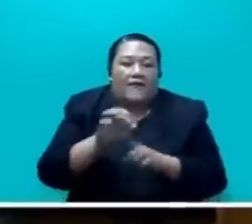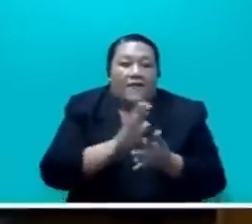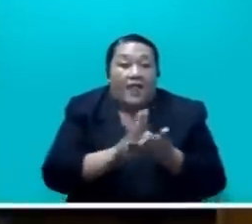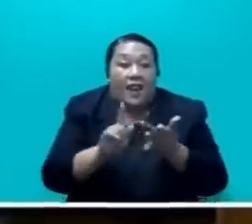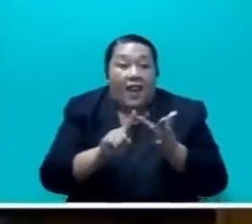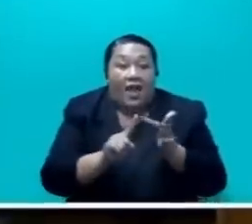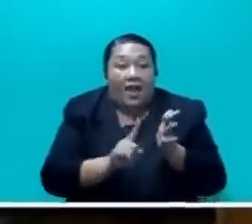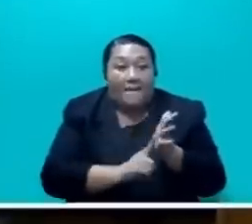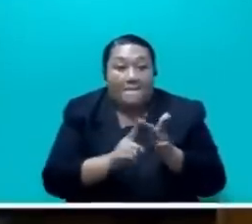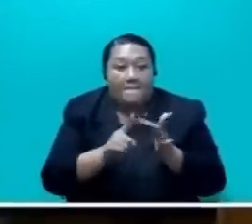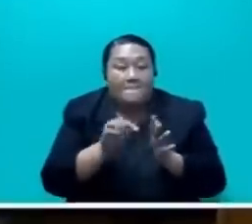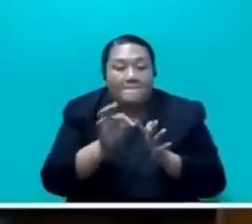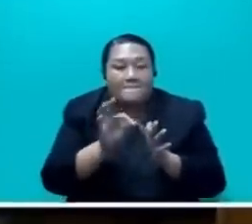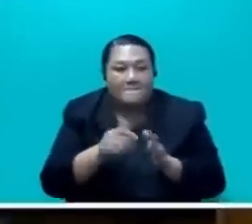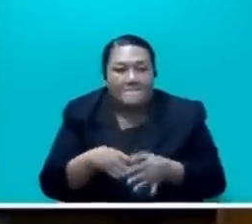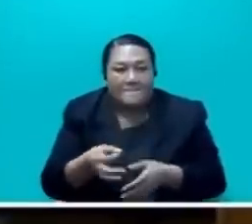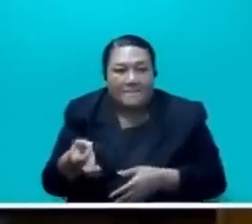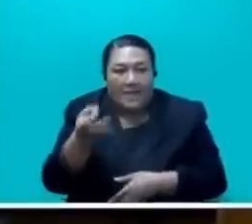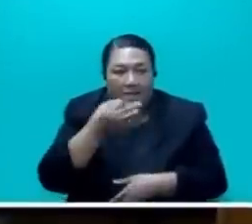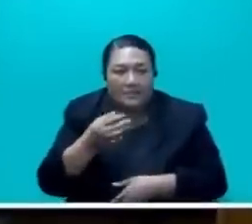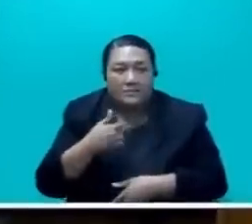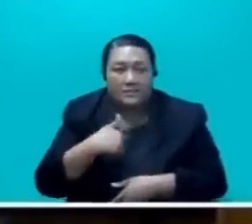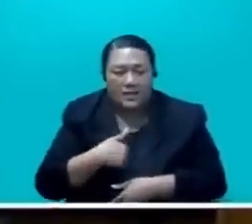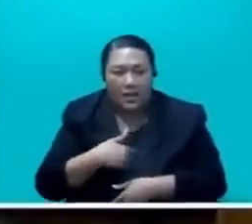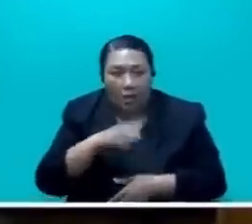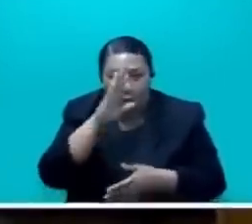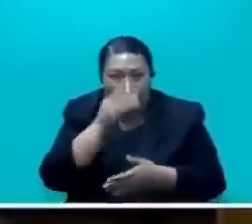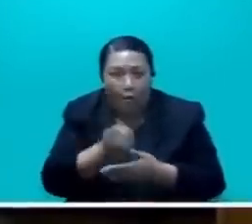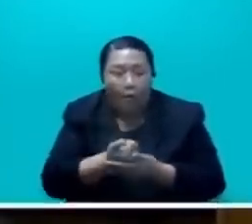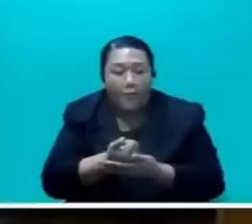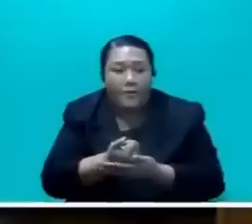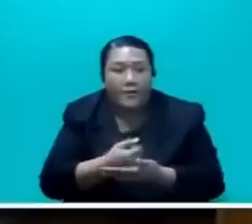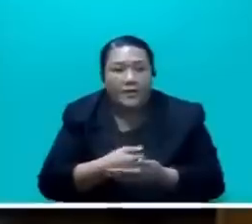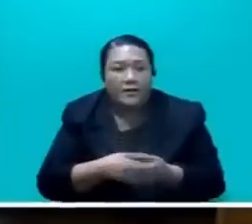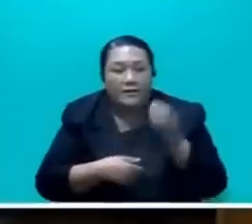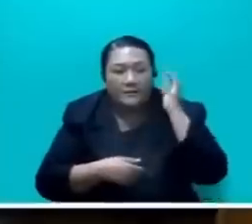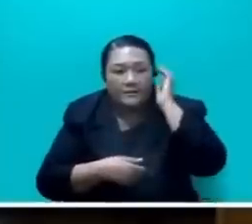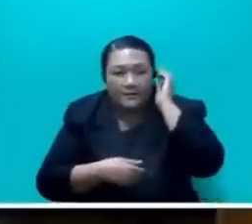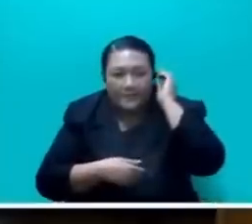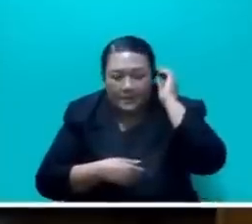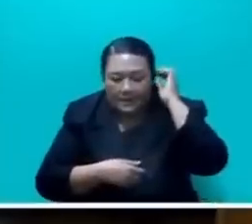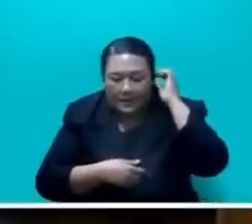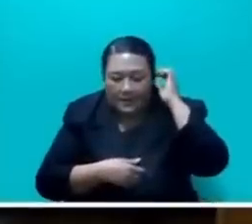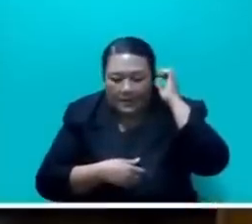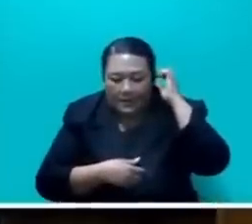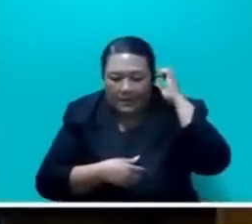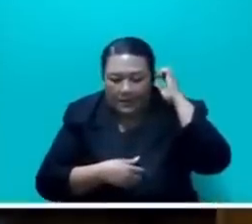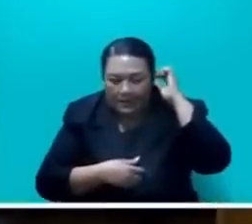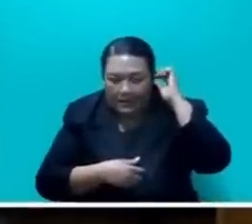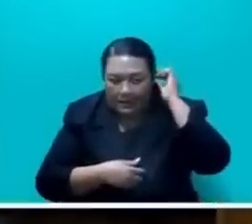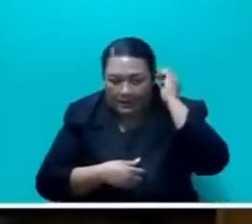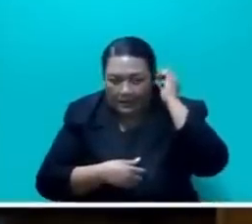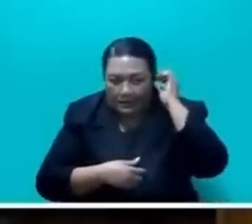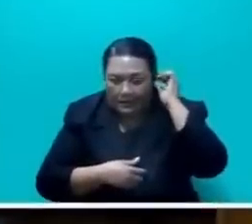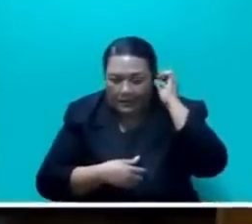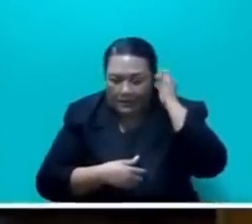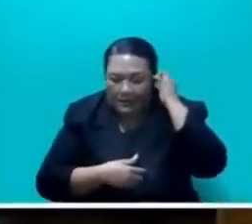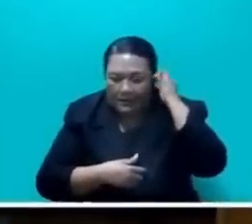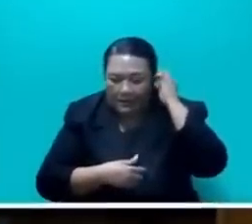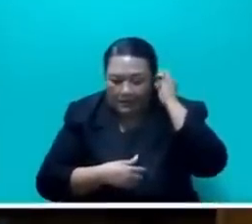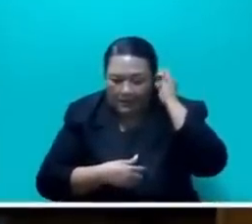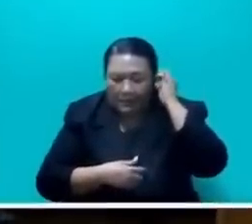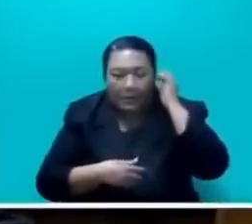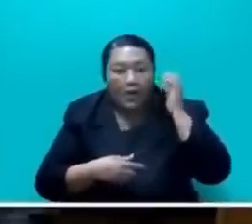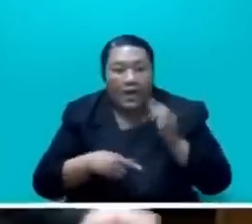I hope you can go and do that. So I came back and did that. Ratu Neletka was